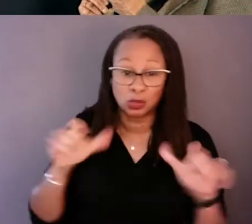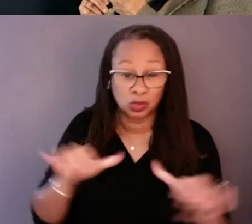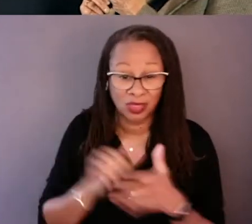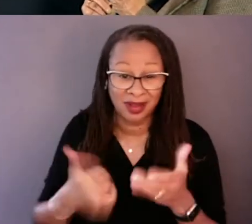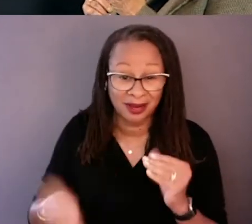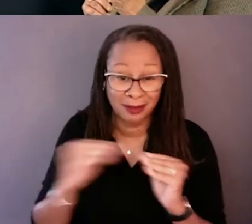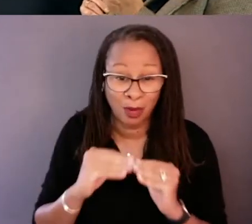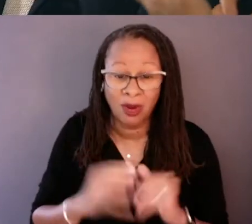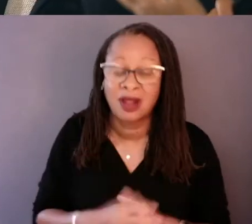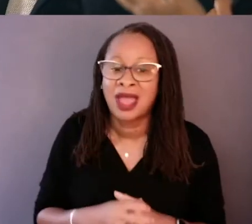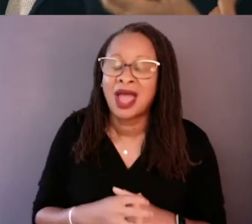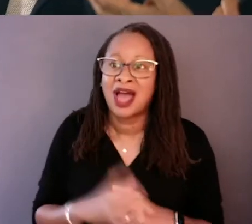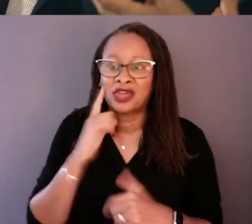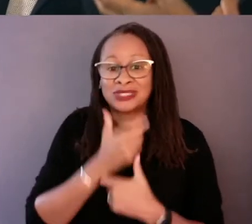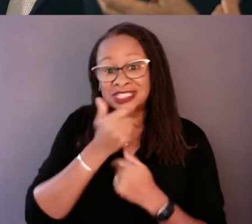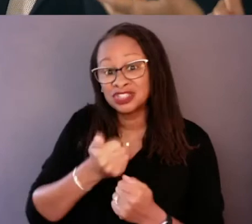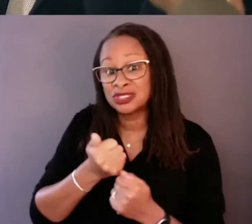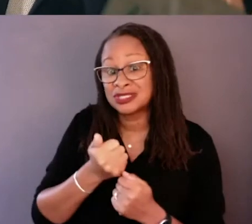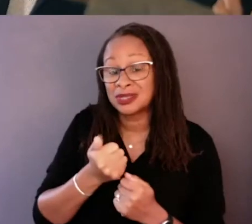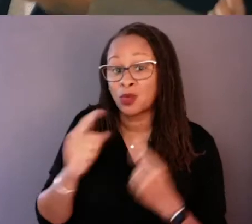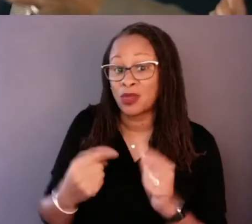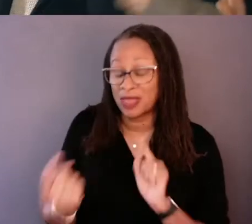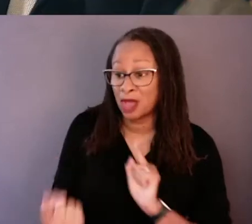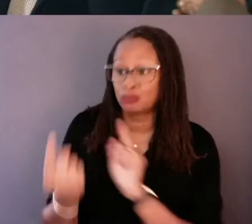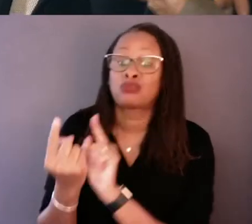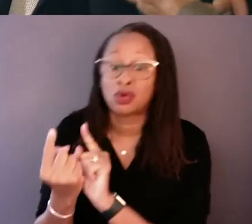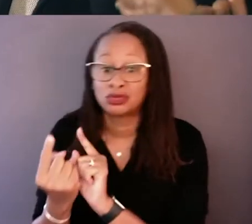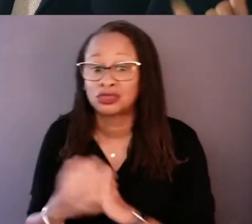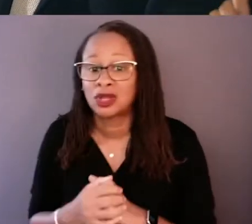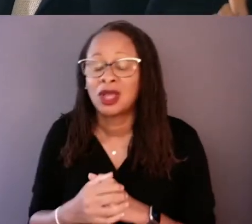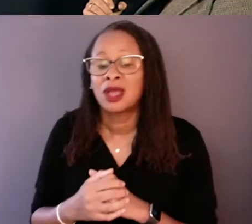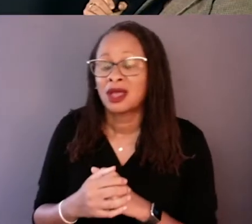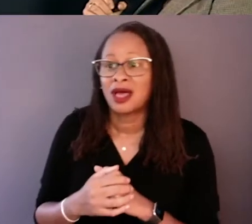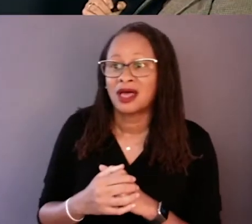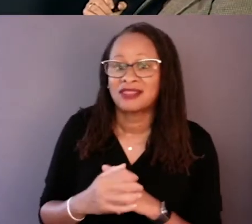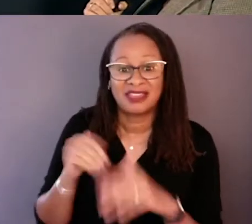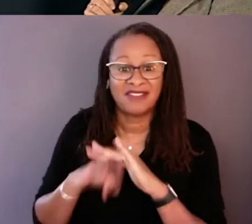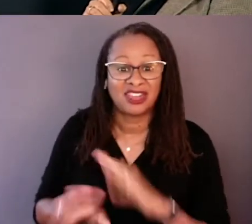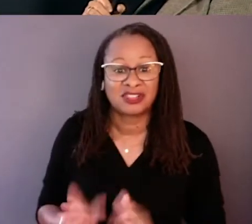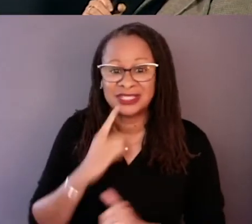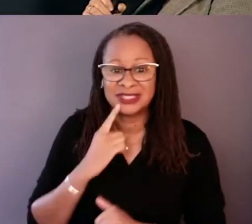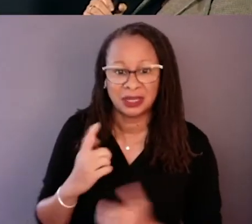the invader, because they were polite and courteous to him. They even offered him a mask and hand sanitizer. And,